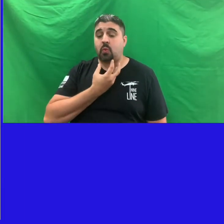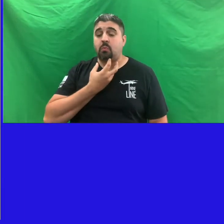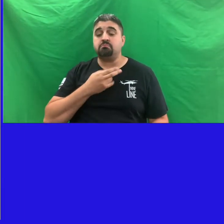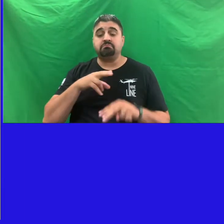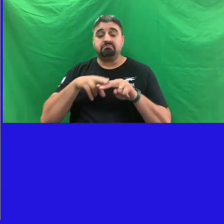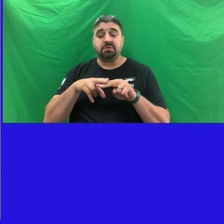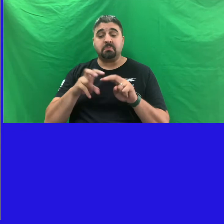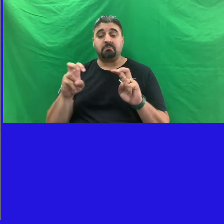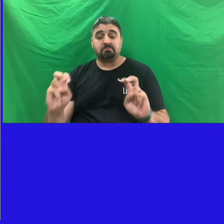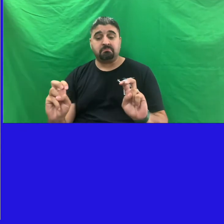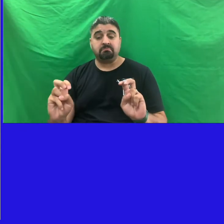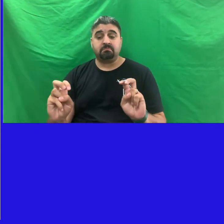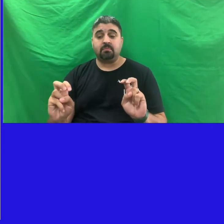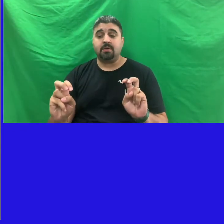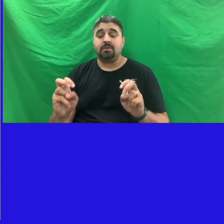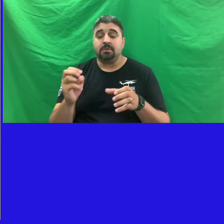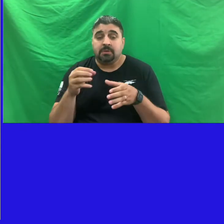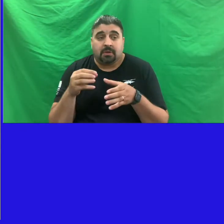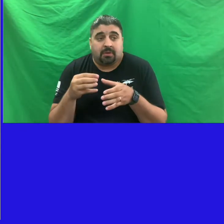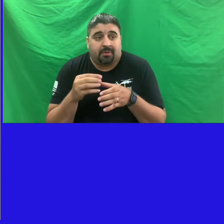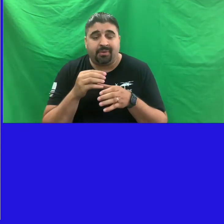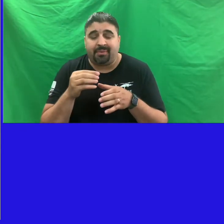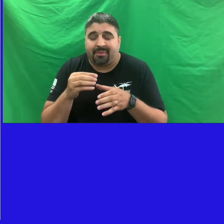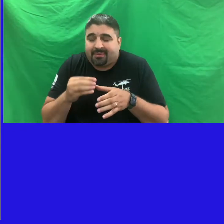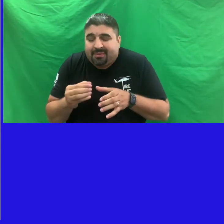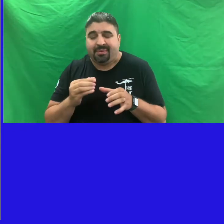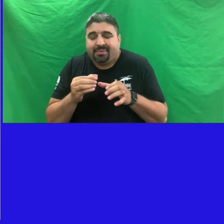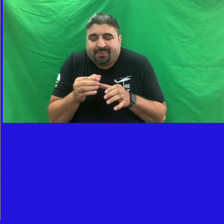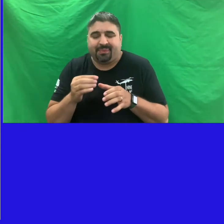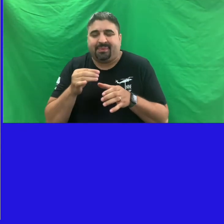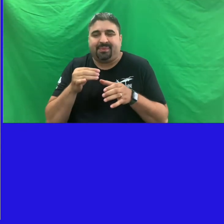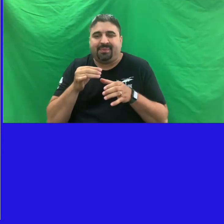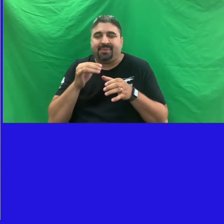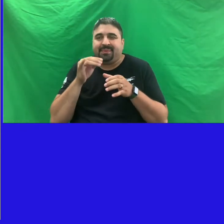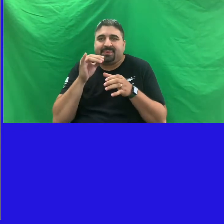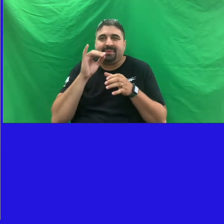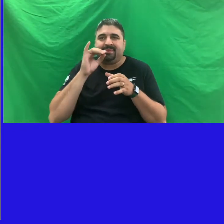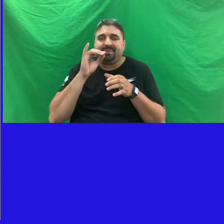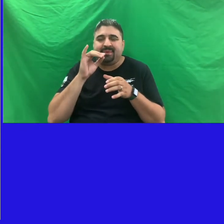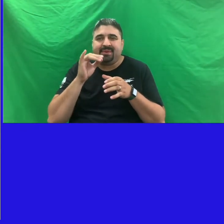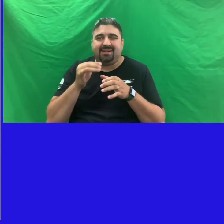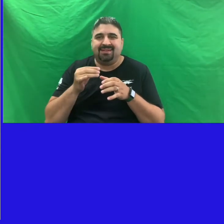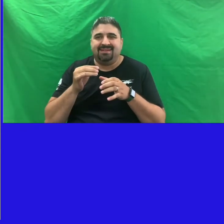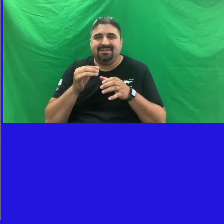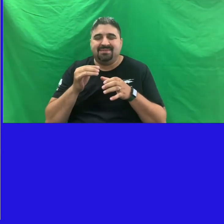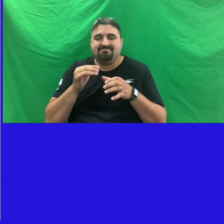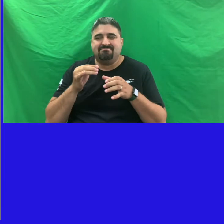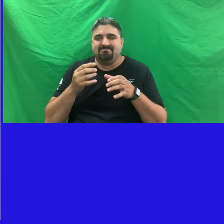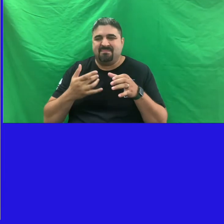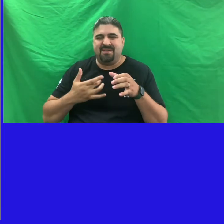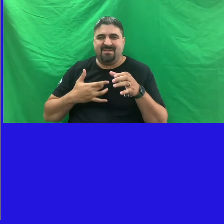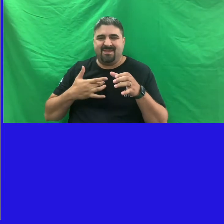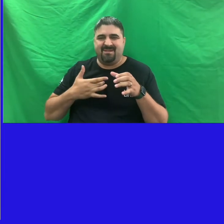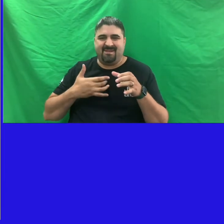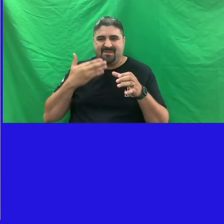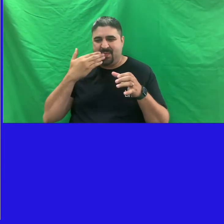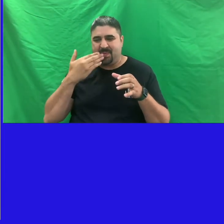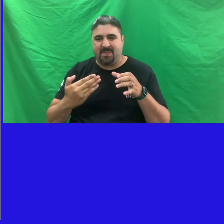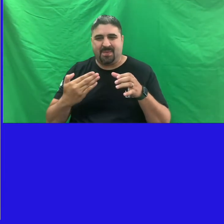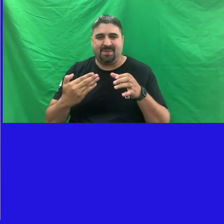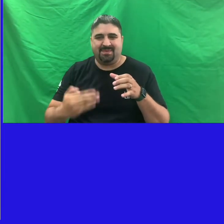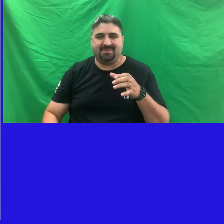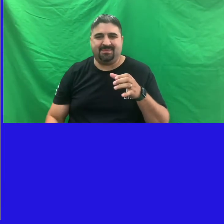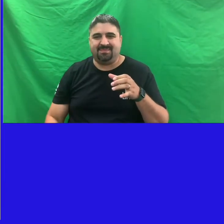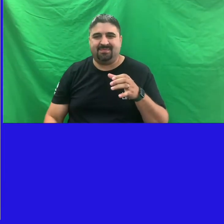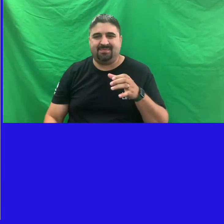Frog and Toad sat close by the fire. They were scared. Their teacups shook in